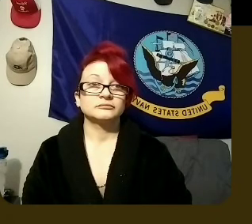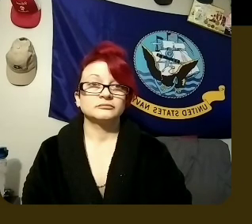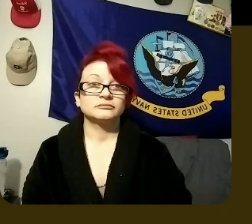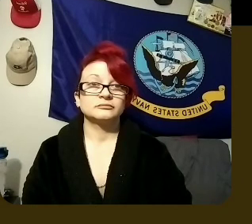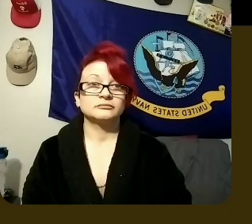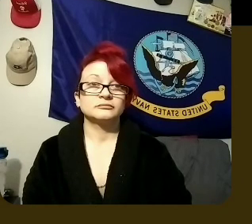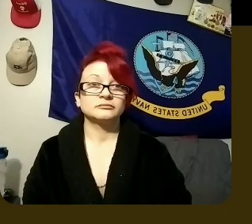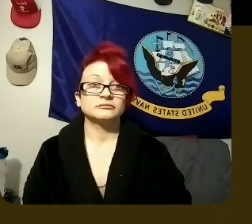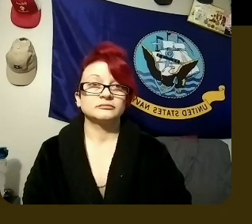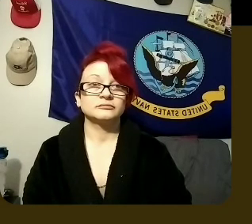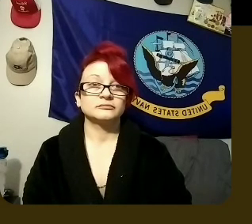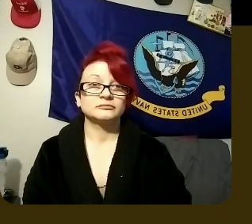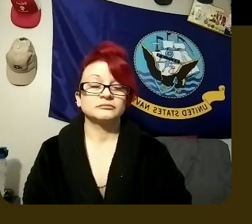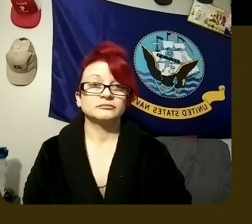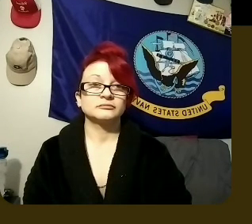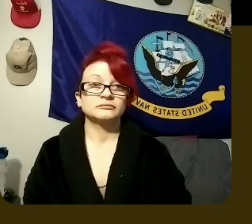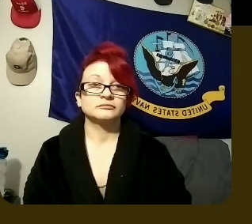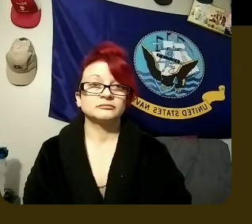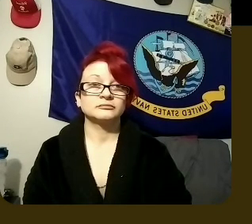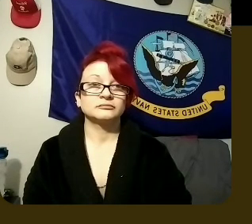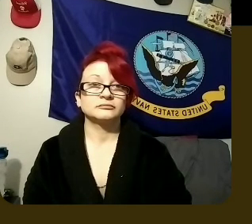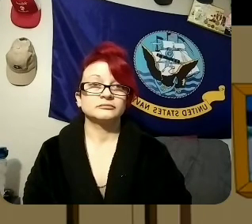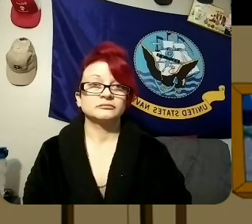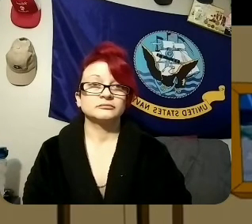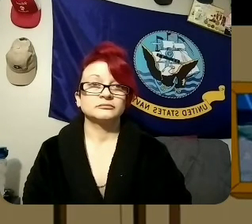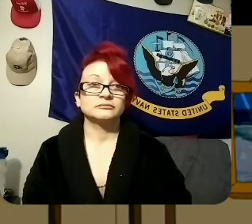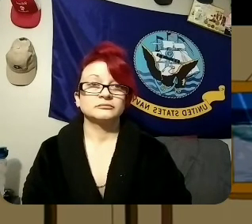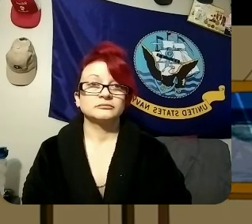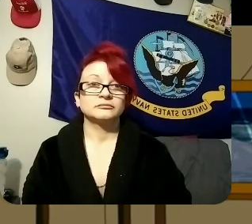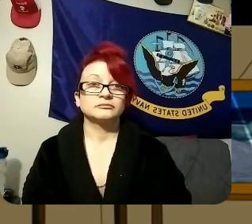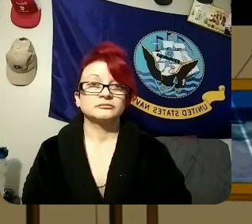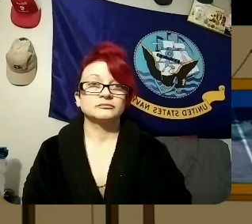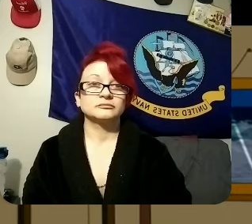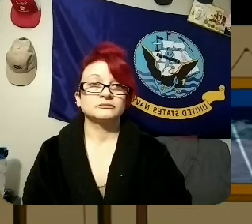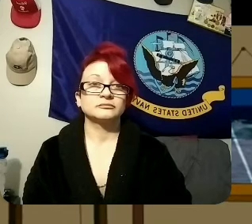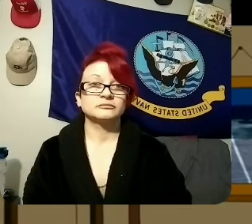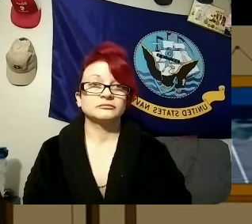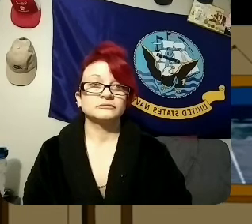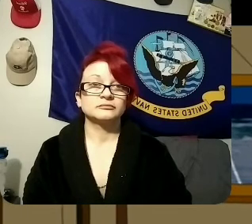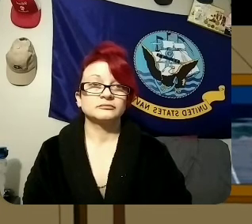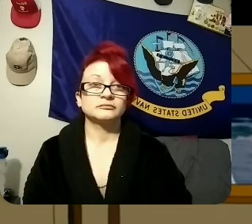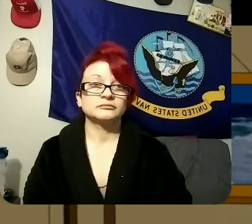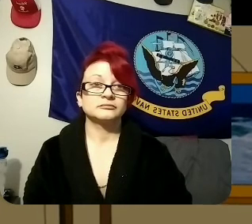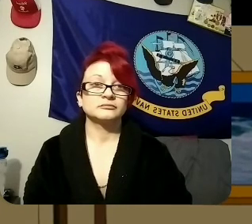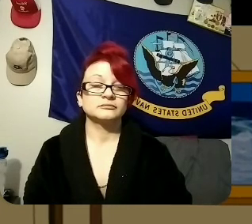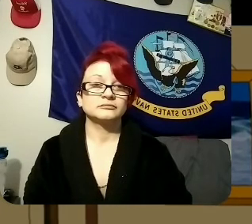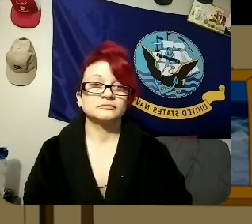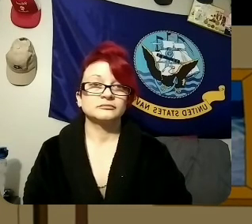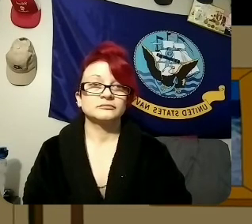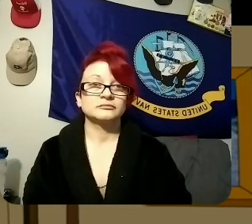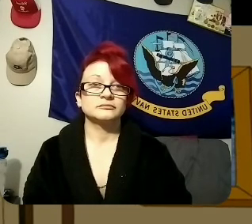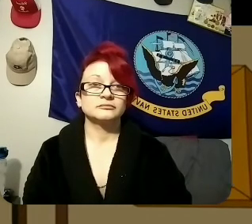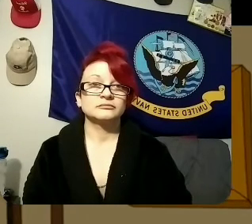further proves my suspicion that she was real. I couldn't believe it. My